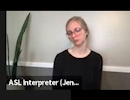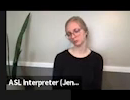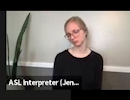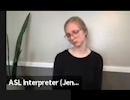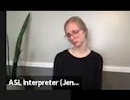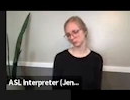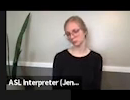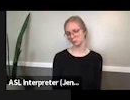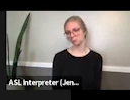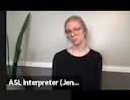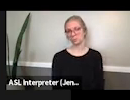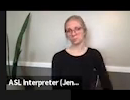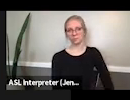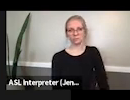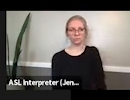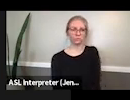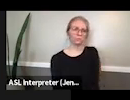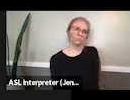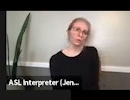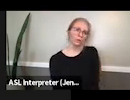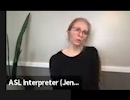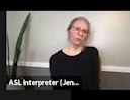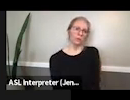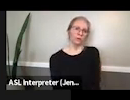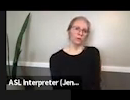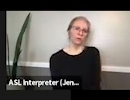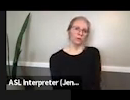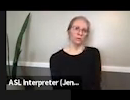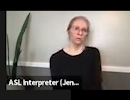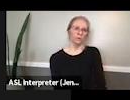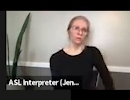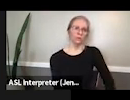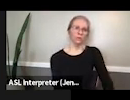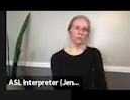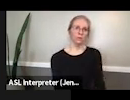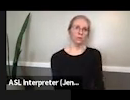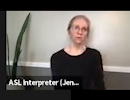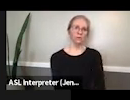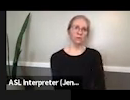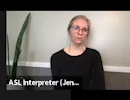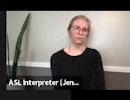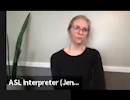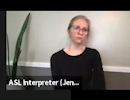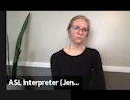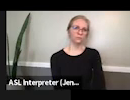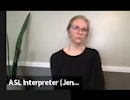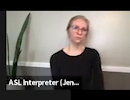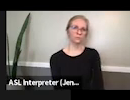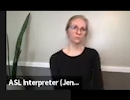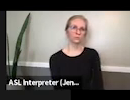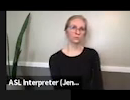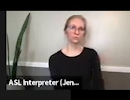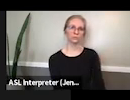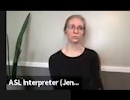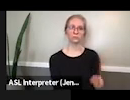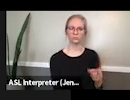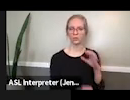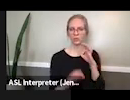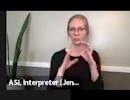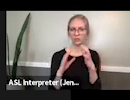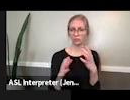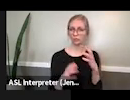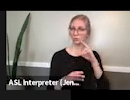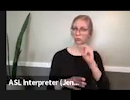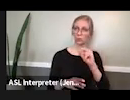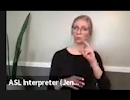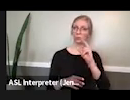What possible meanings does the child appear to communicate? Is everything no, protest, reject, or does he